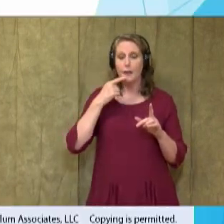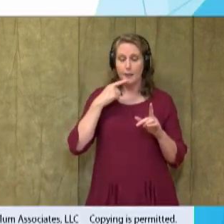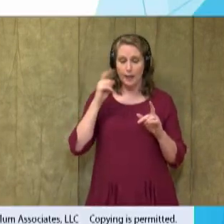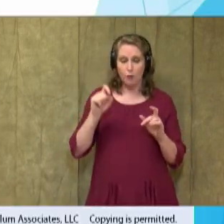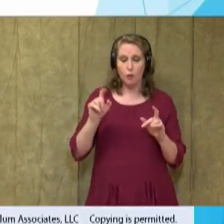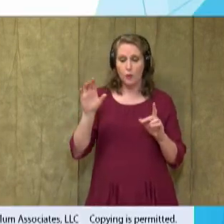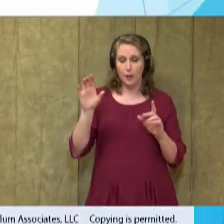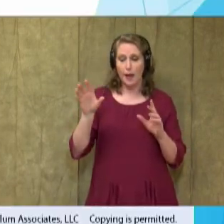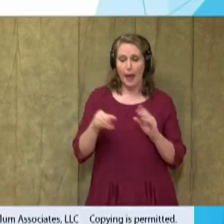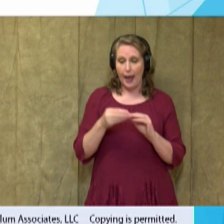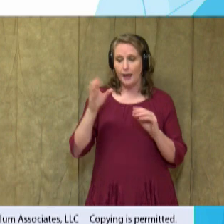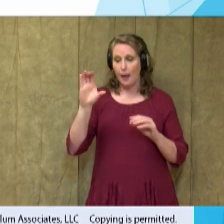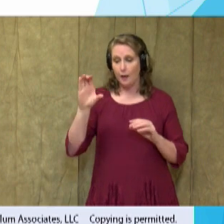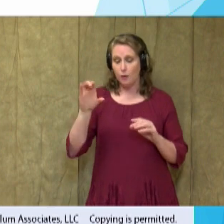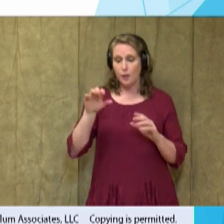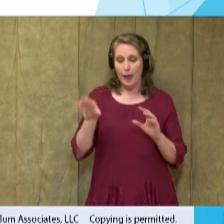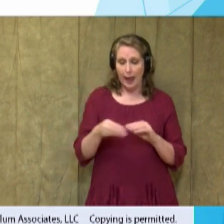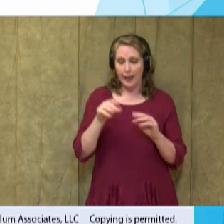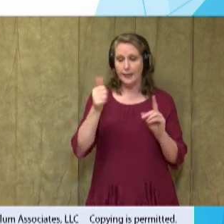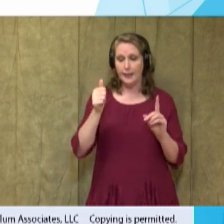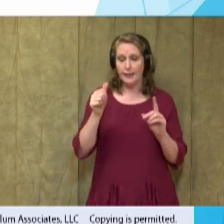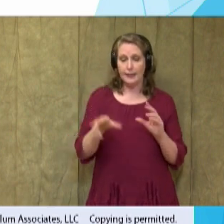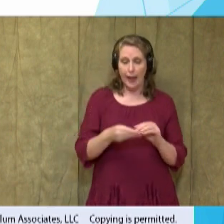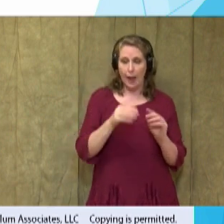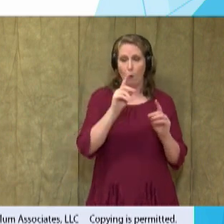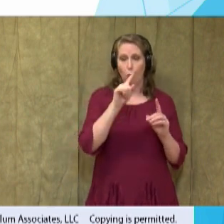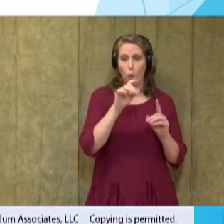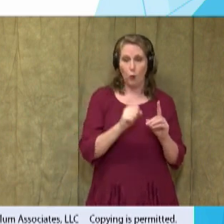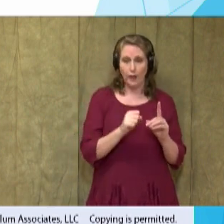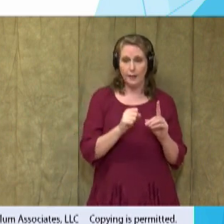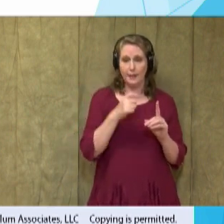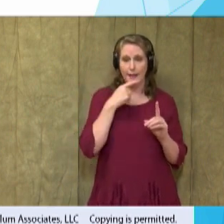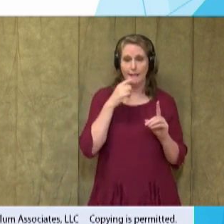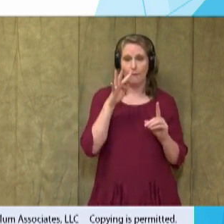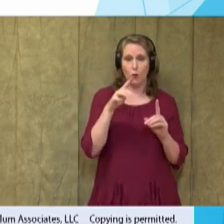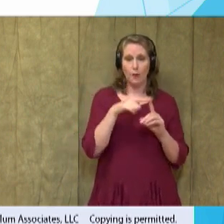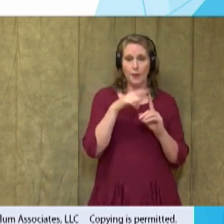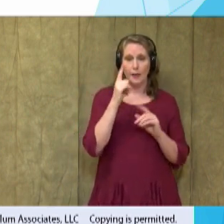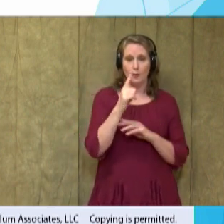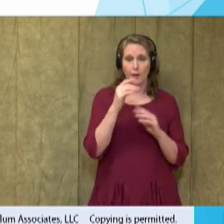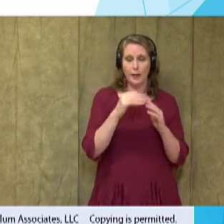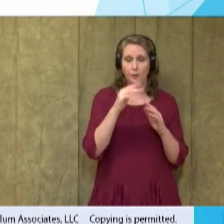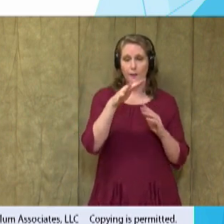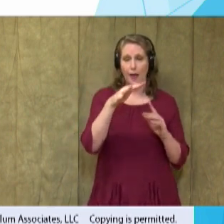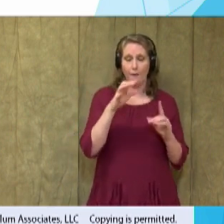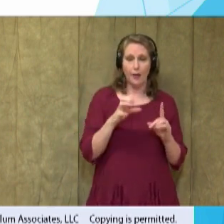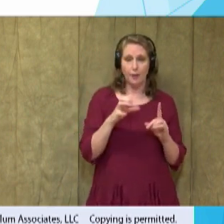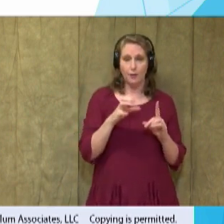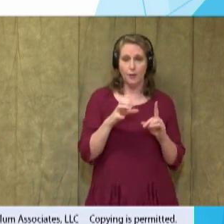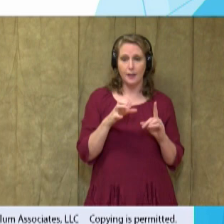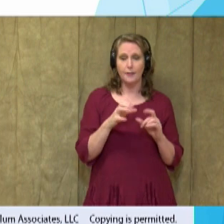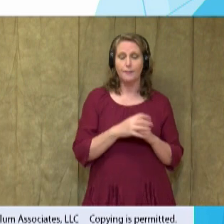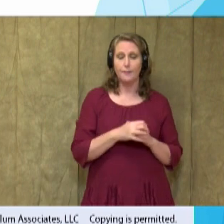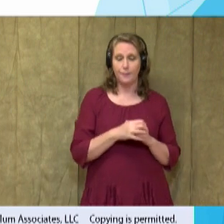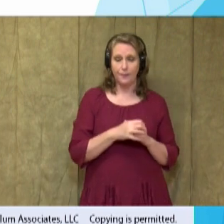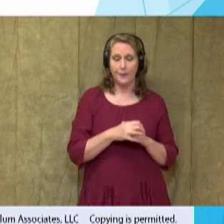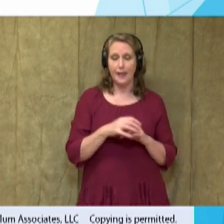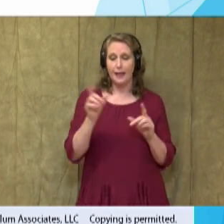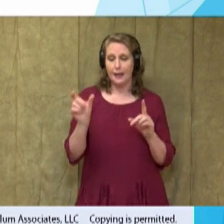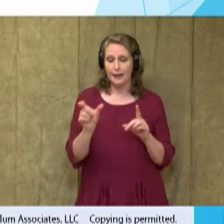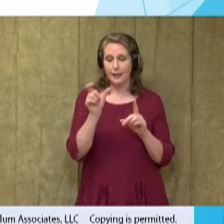hundreds, then tens, then ones. So you see how they did. They did 4 plus 1, which was 500, 400 plus